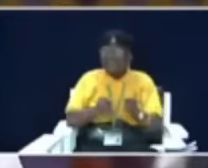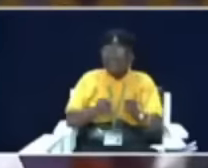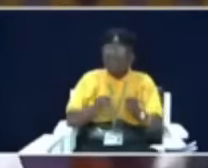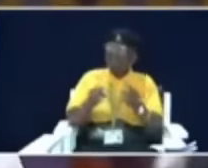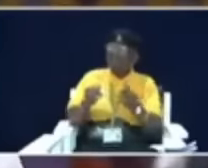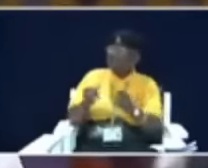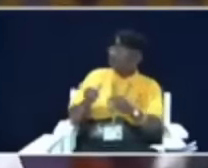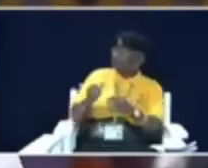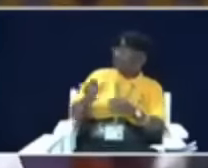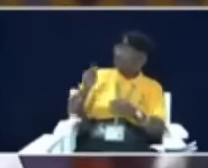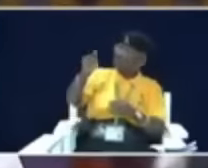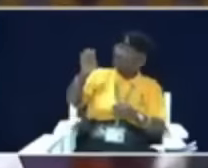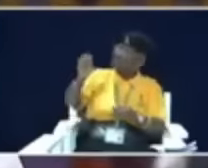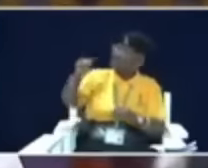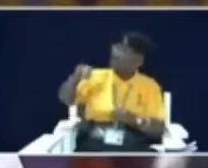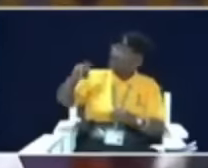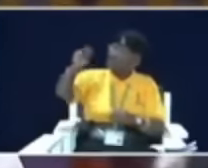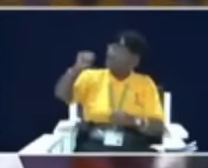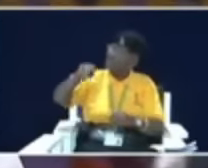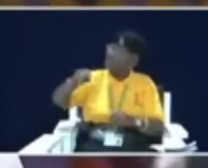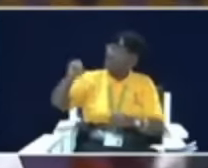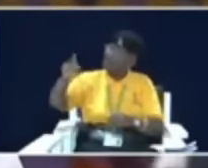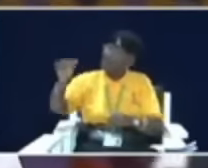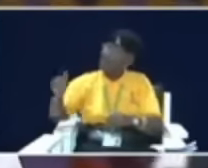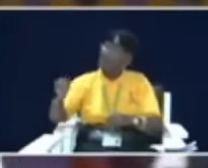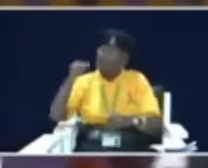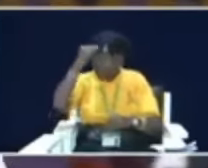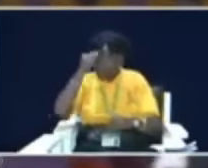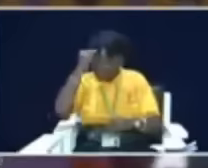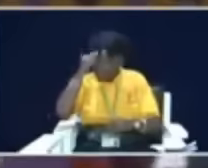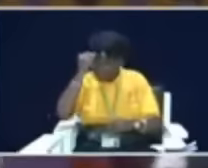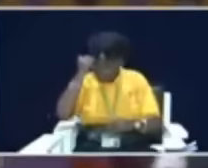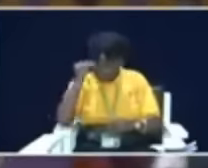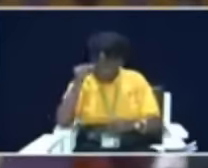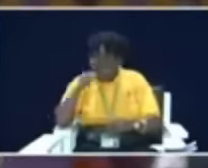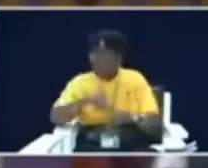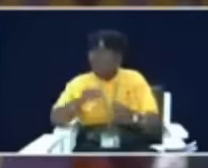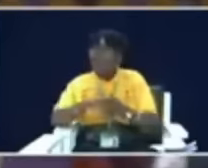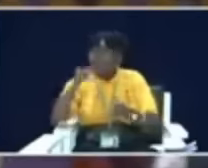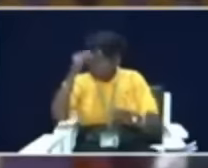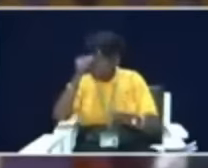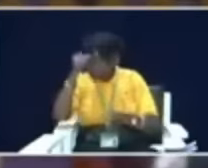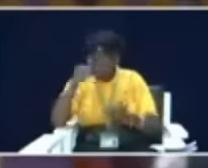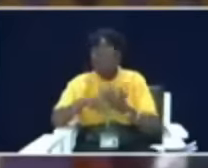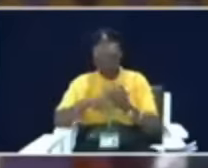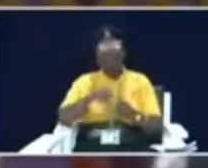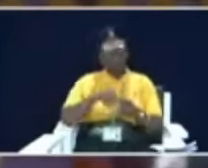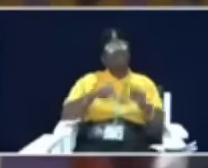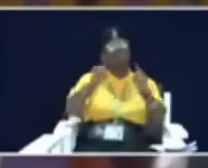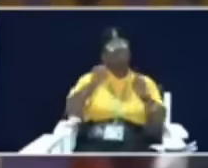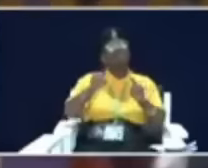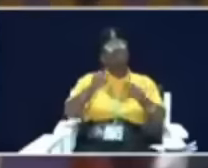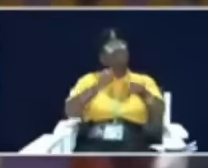Maybe temporary, but it's madness. And during the period of that madness, you can do something